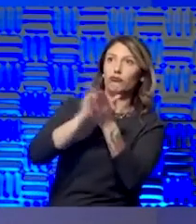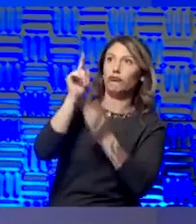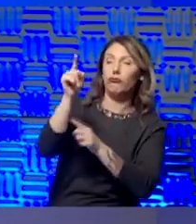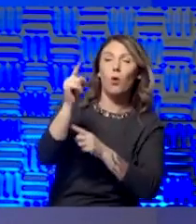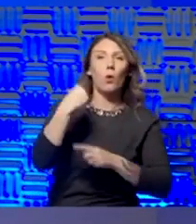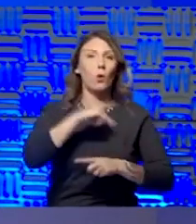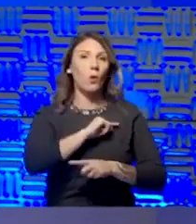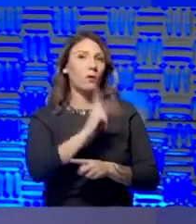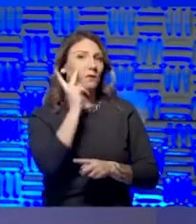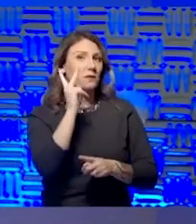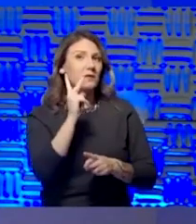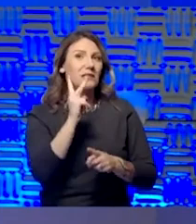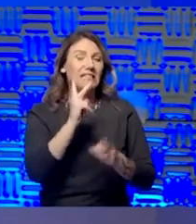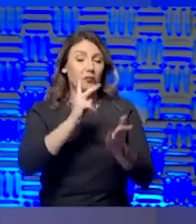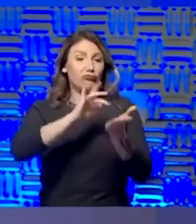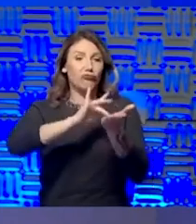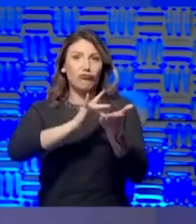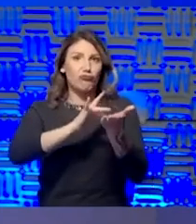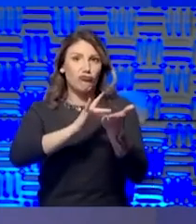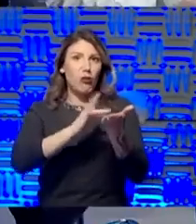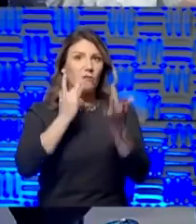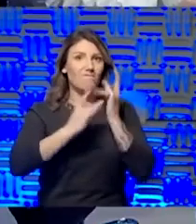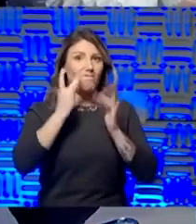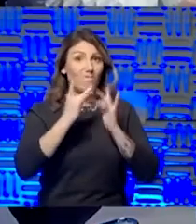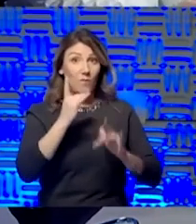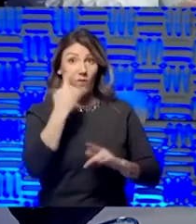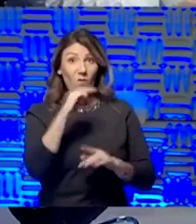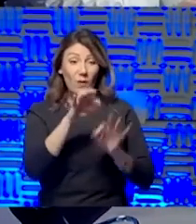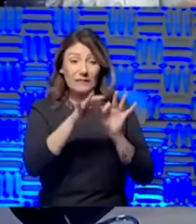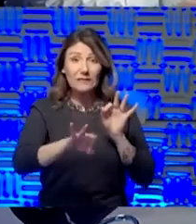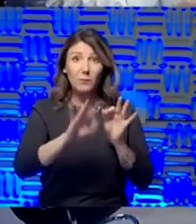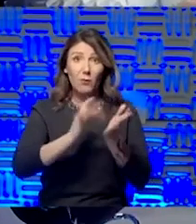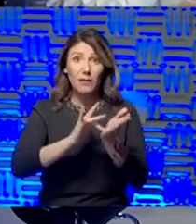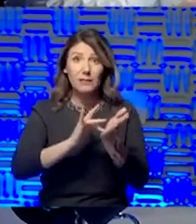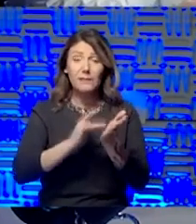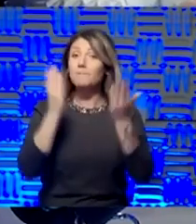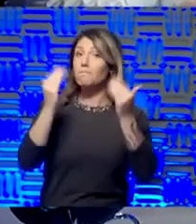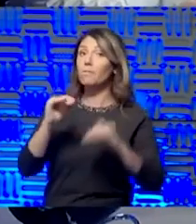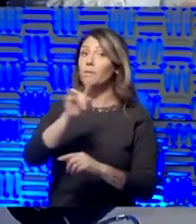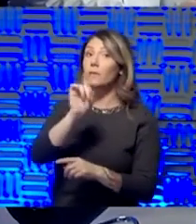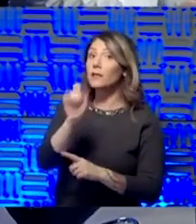for those other simple medications. Okay, next question.